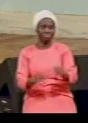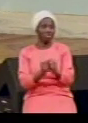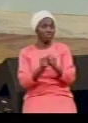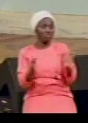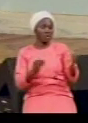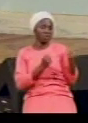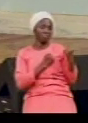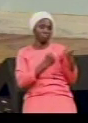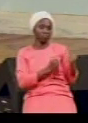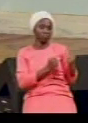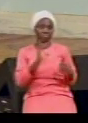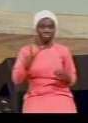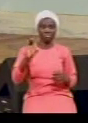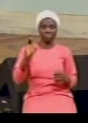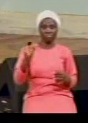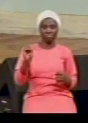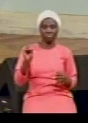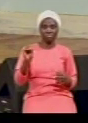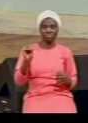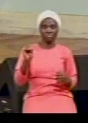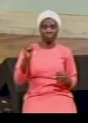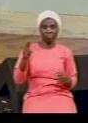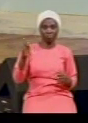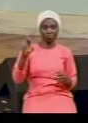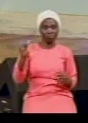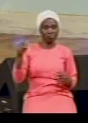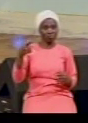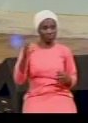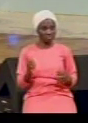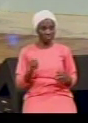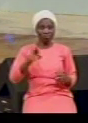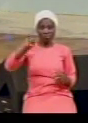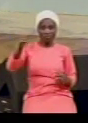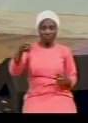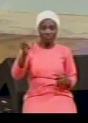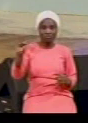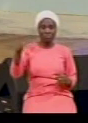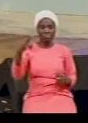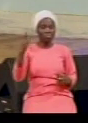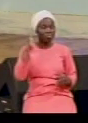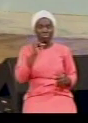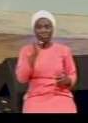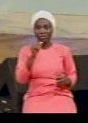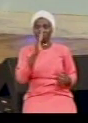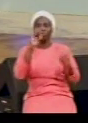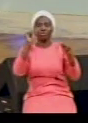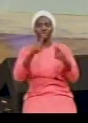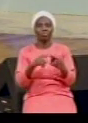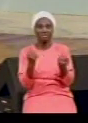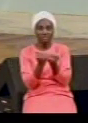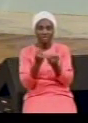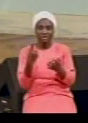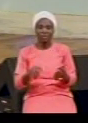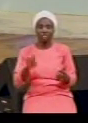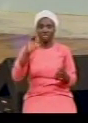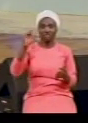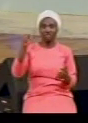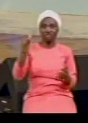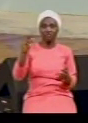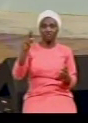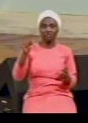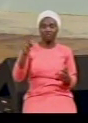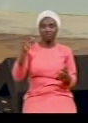courage, Joshua will not face the Canaanites. Without courage, you'll be weak